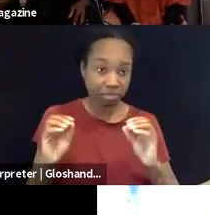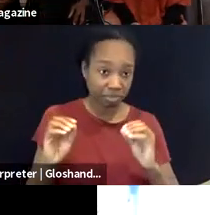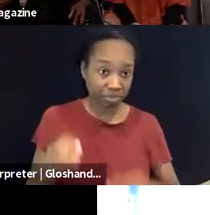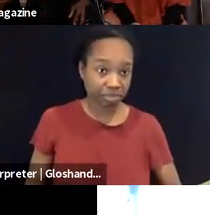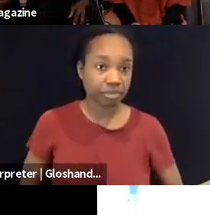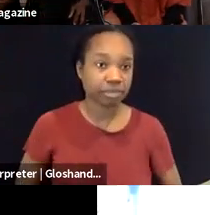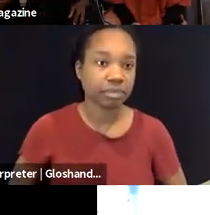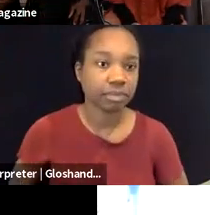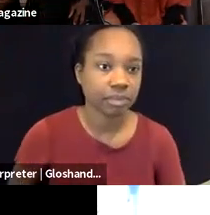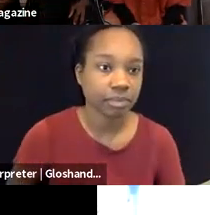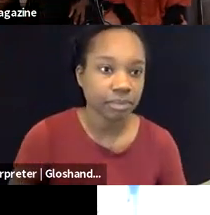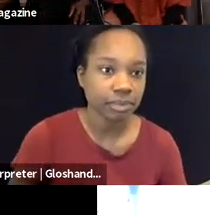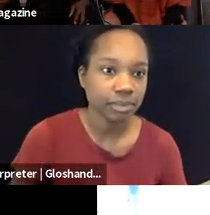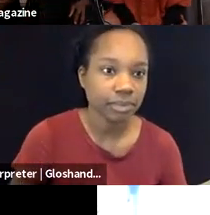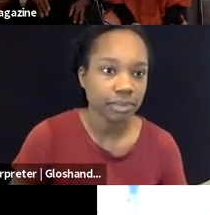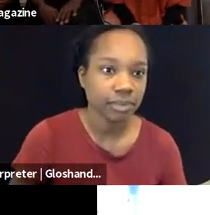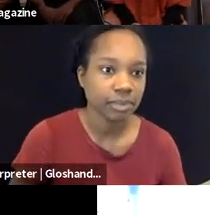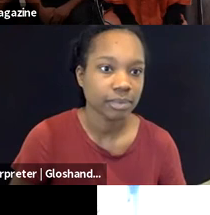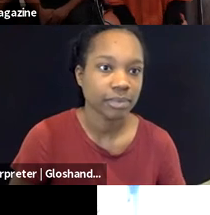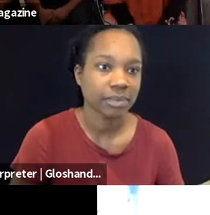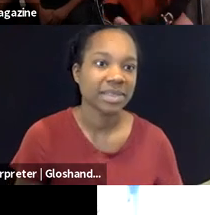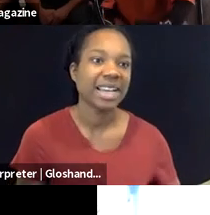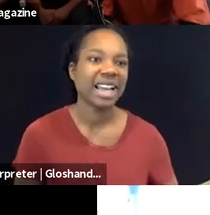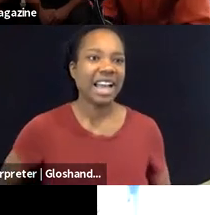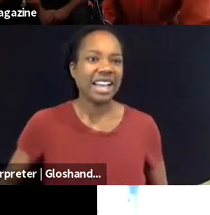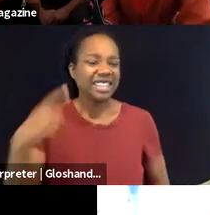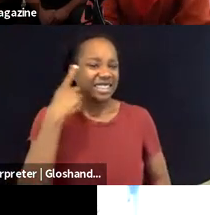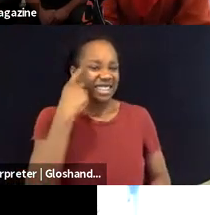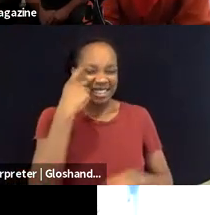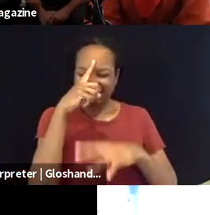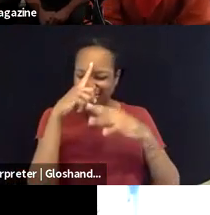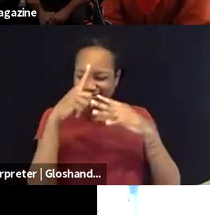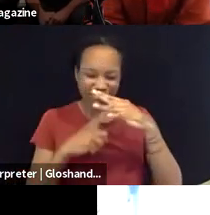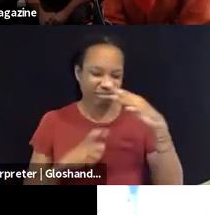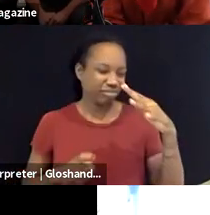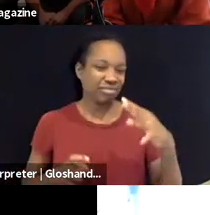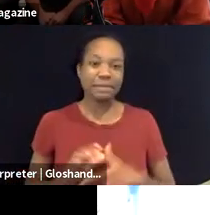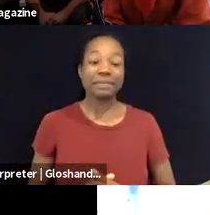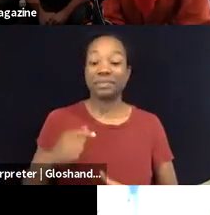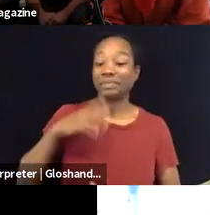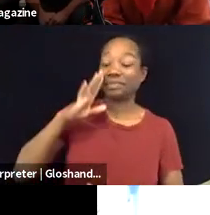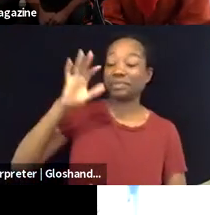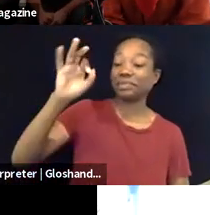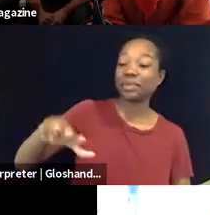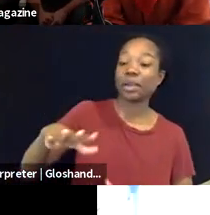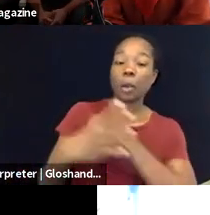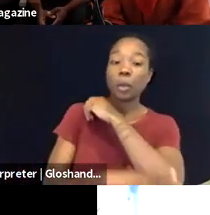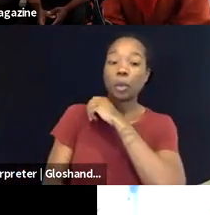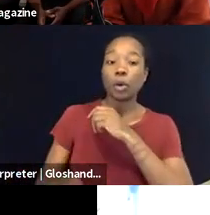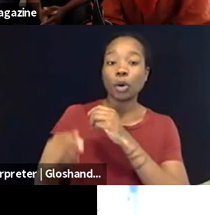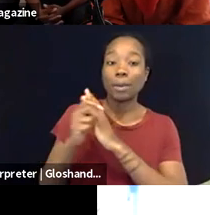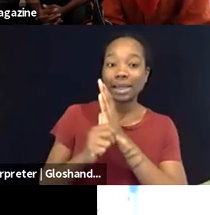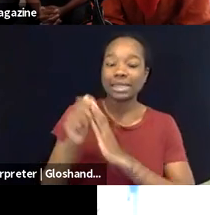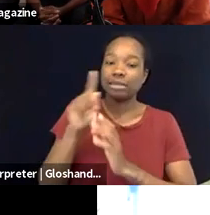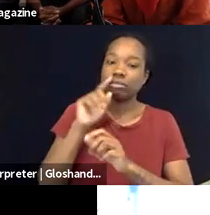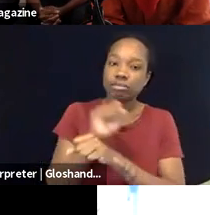I had it on the tip of my tongue, and now it's gone. Well, I do want to say Poor Magazine is in fact Poe, and we need